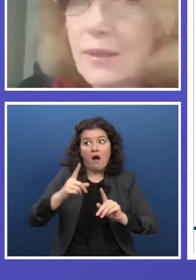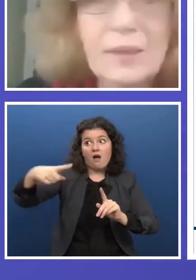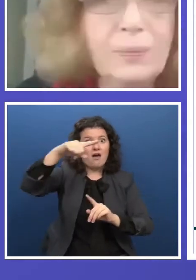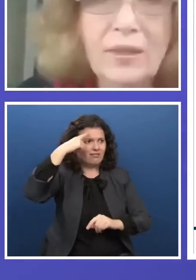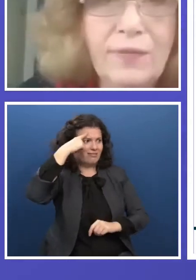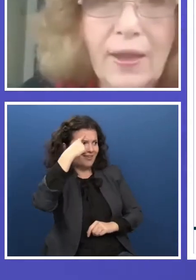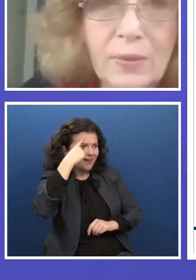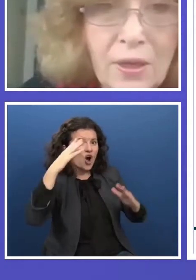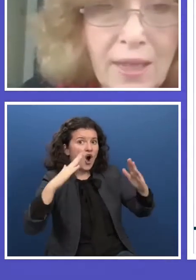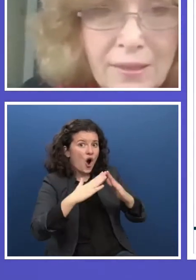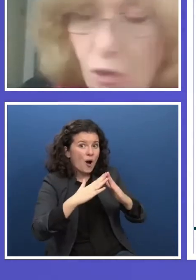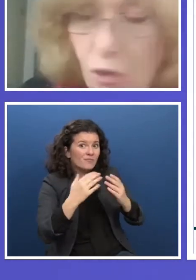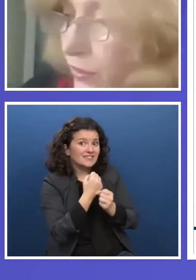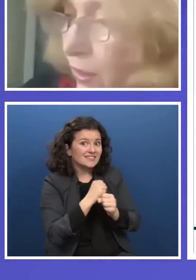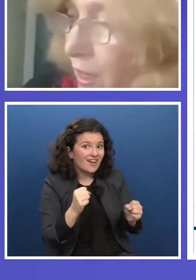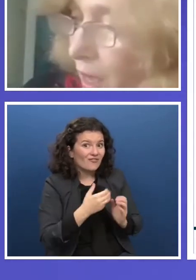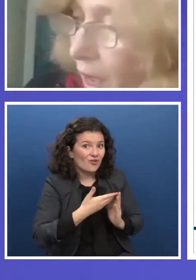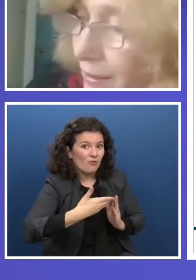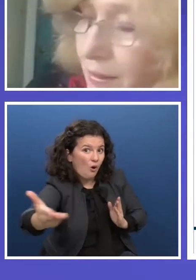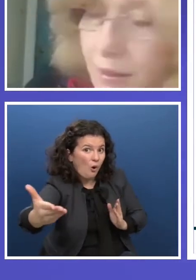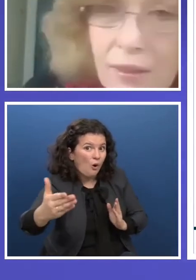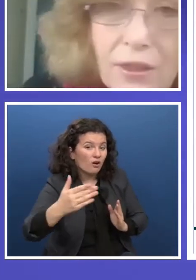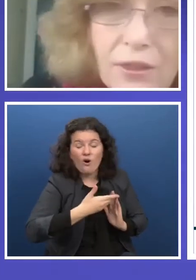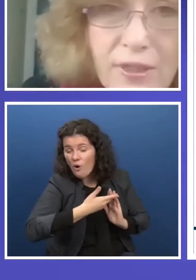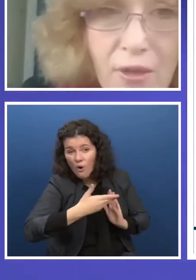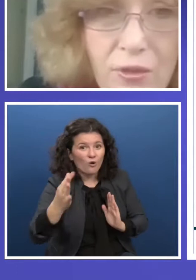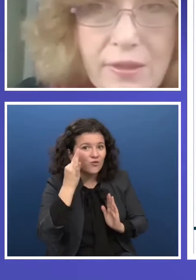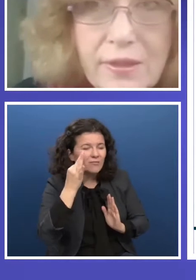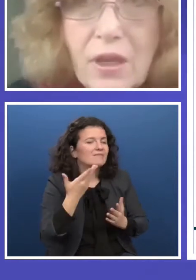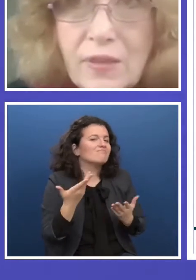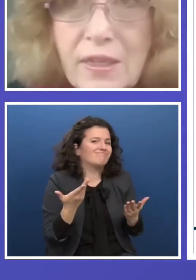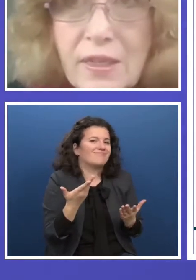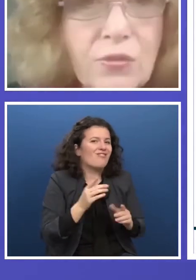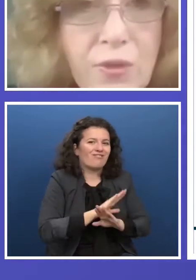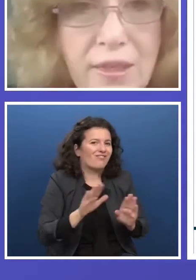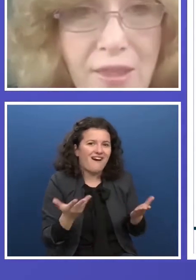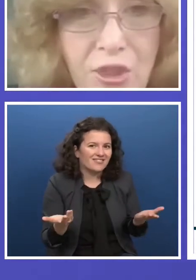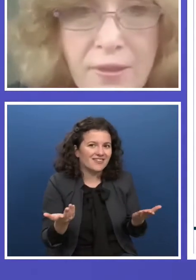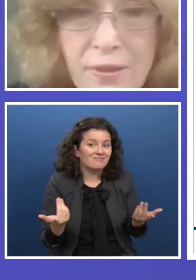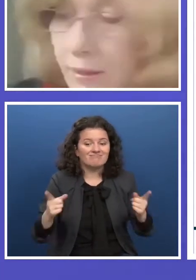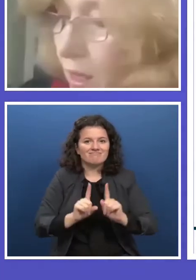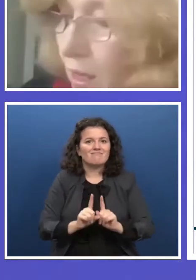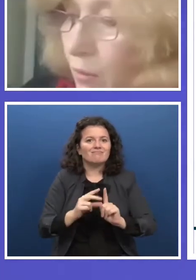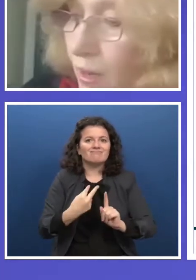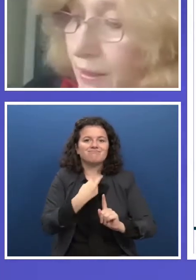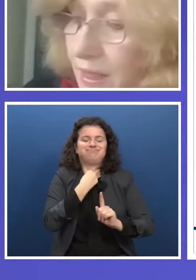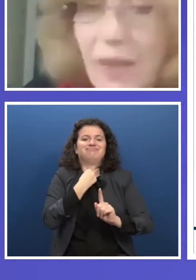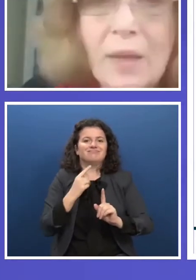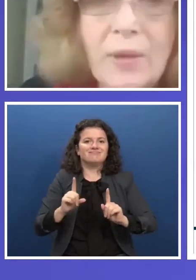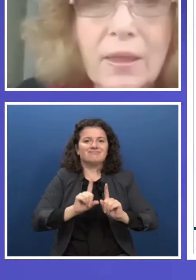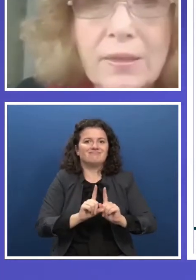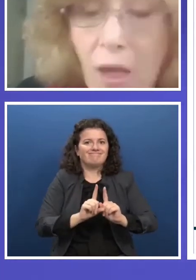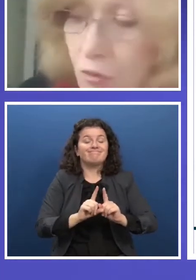women, despite the fact that we know that's not. And the results of these 3 decisions, when